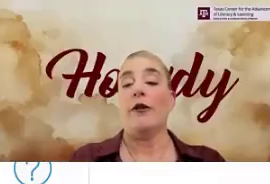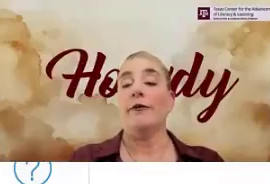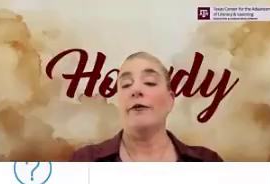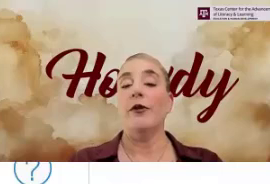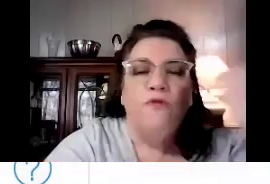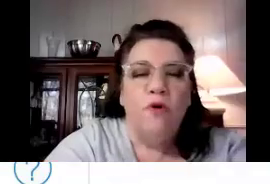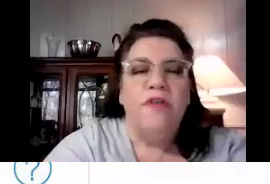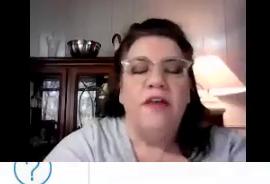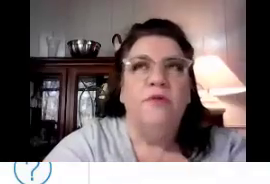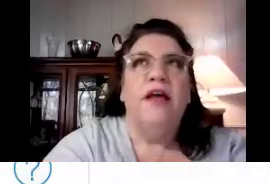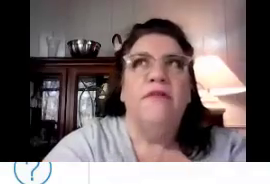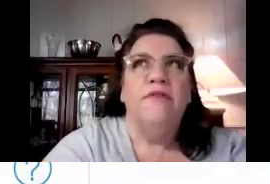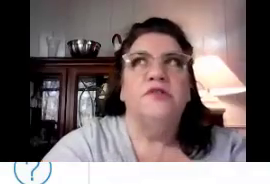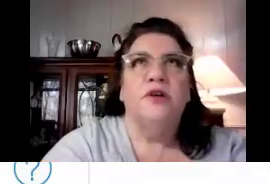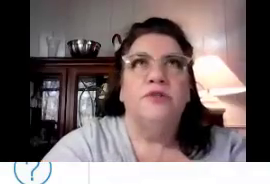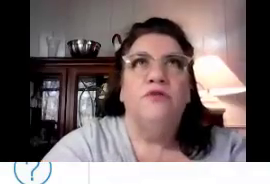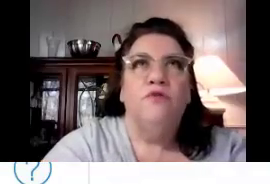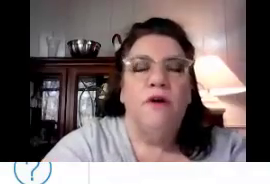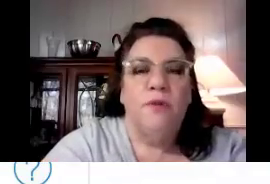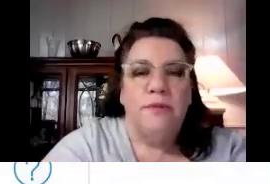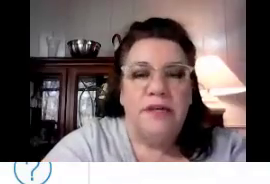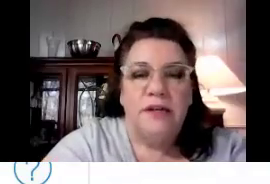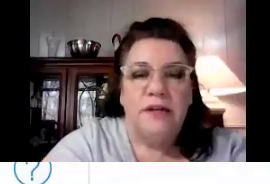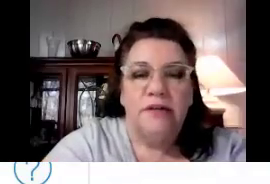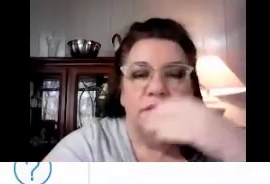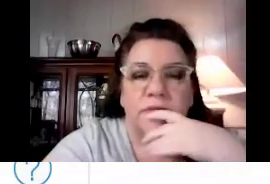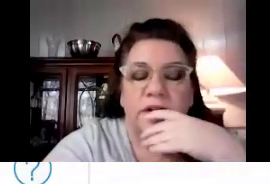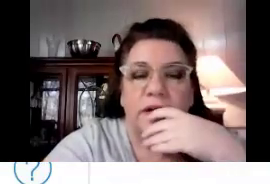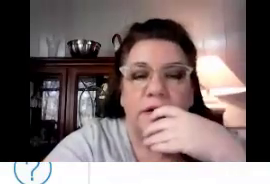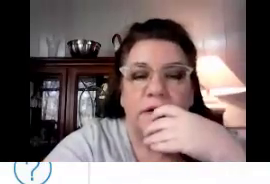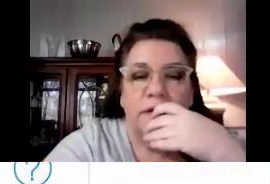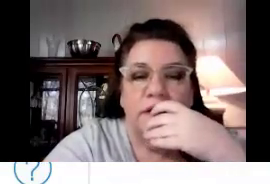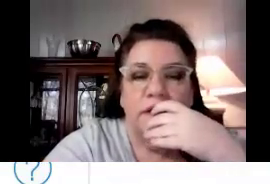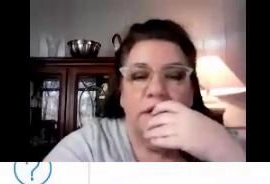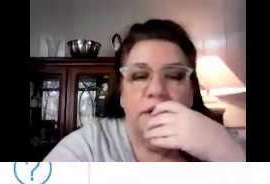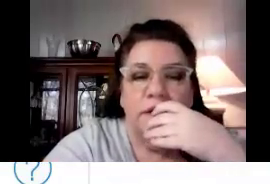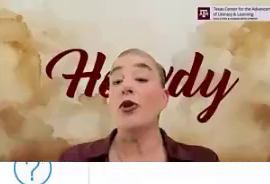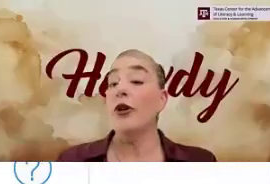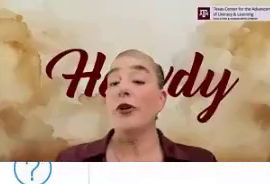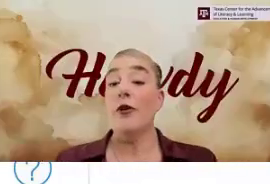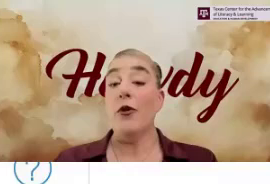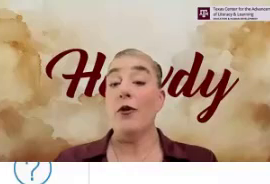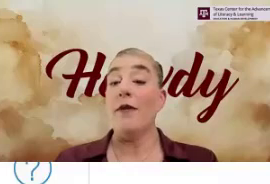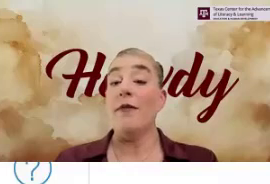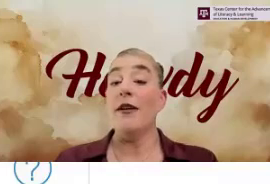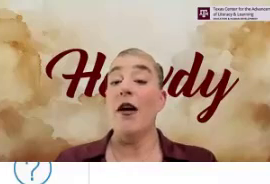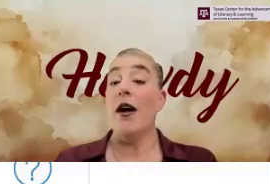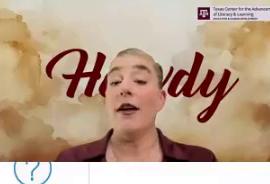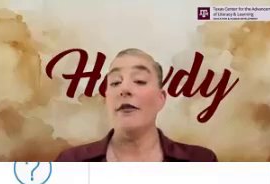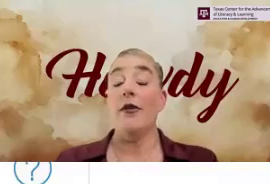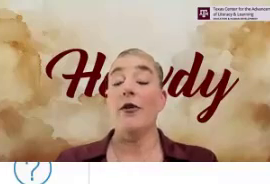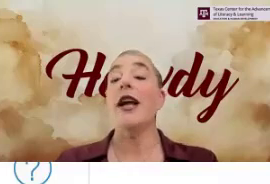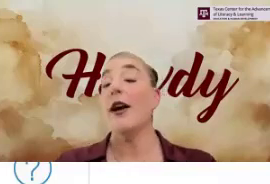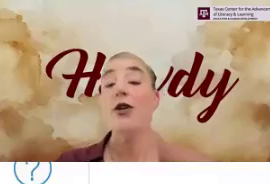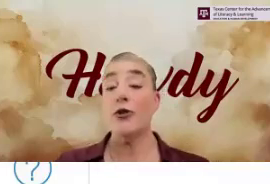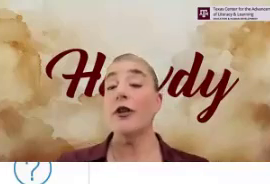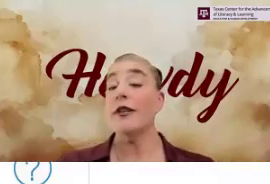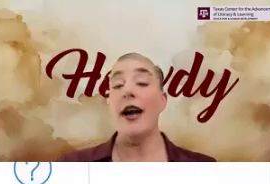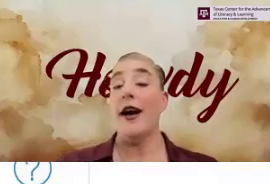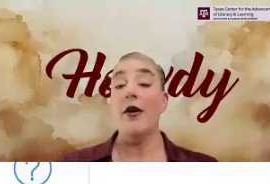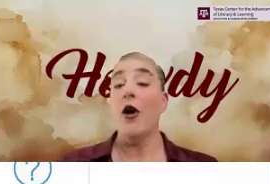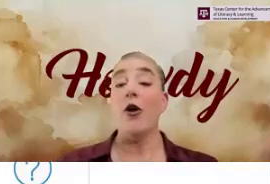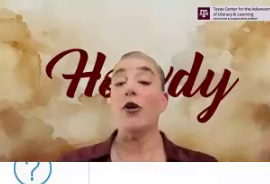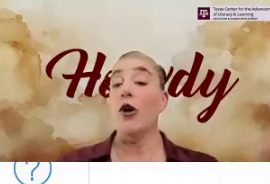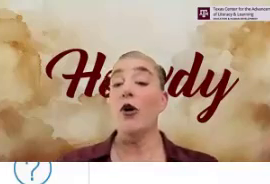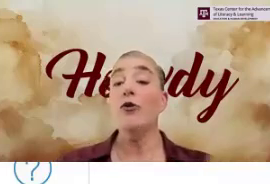learn more. And before that, you would have the description of what the website does, right? You could, or maybe not. Or yeah, you